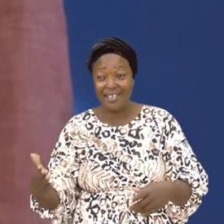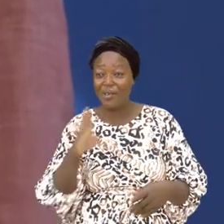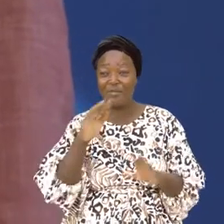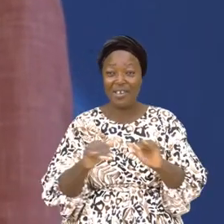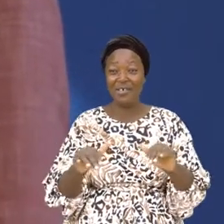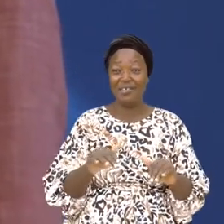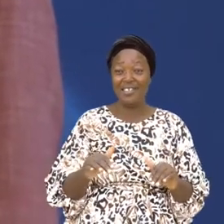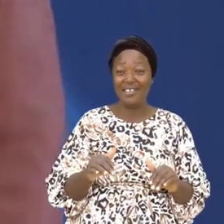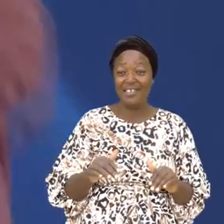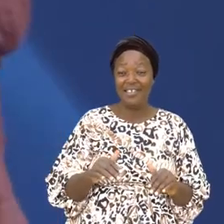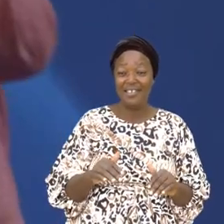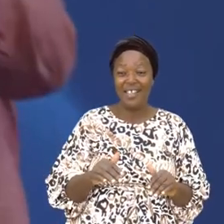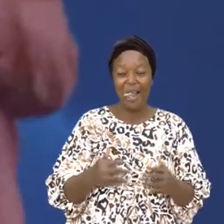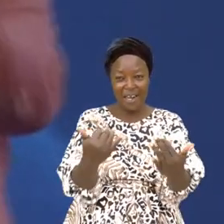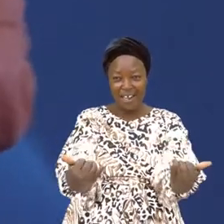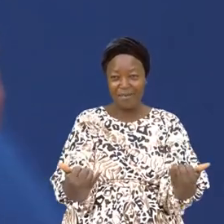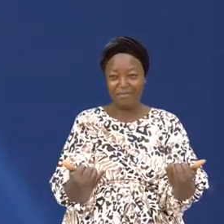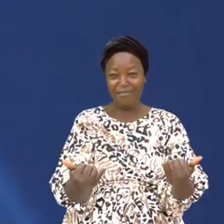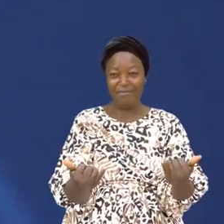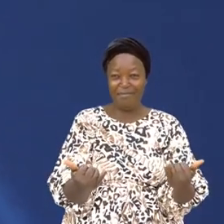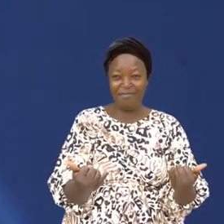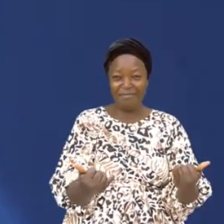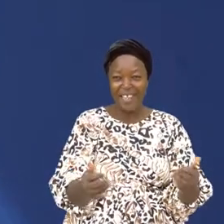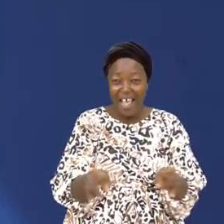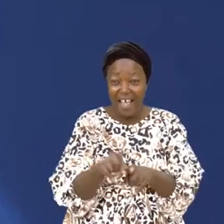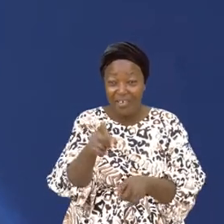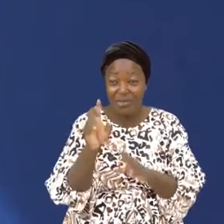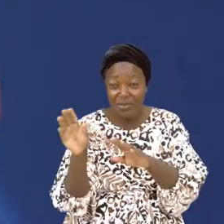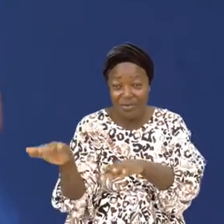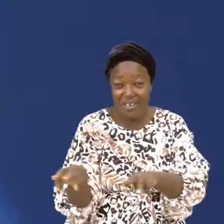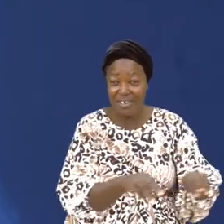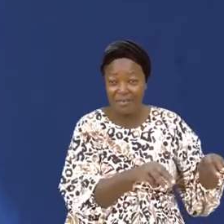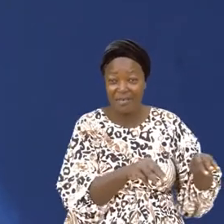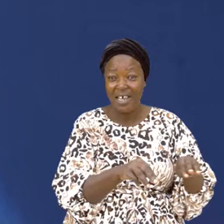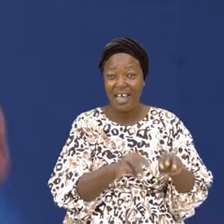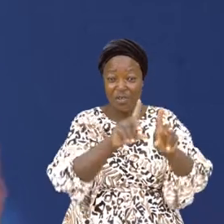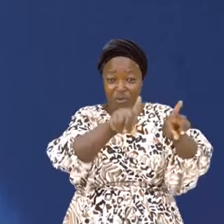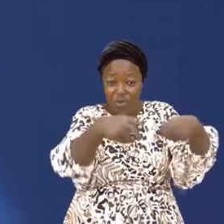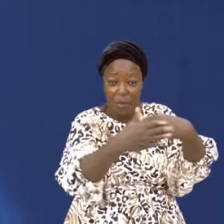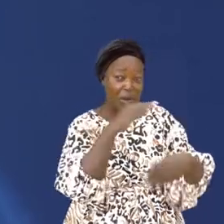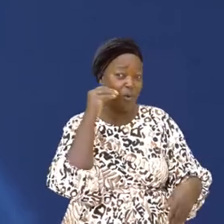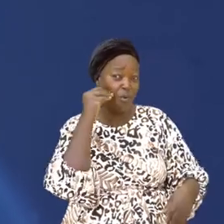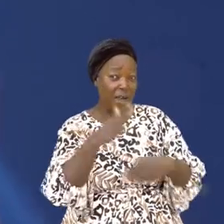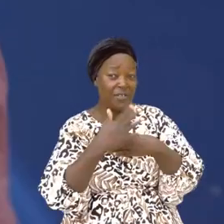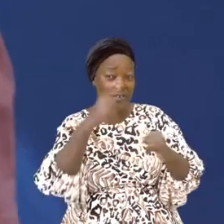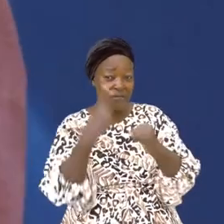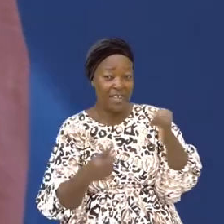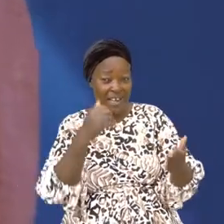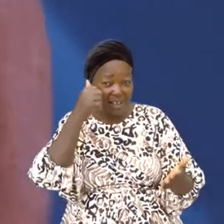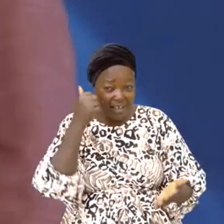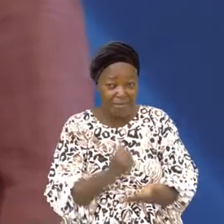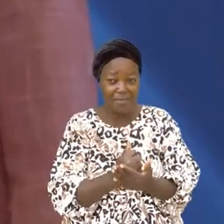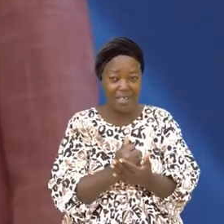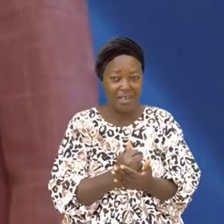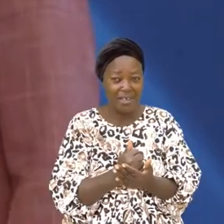done. Now, as you leave after the final amen,